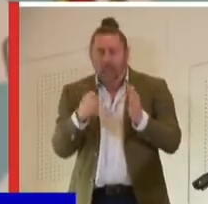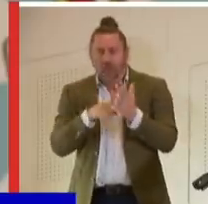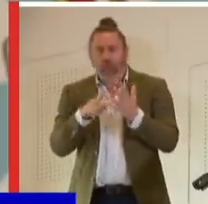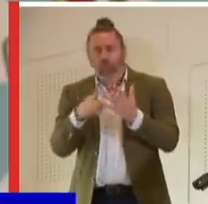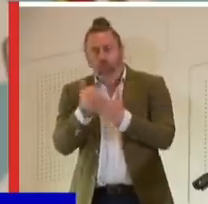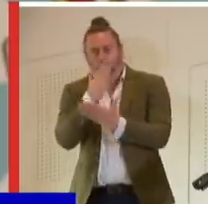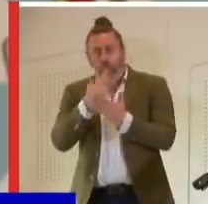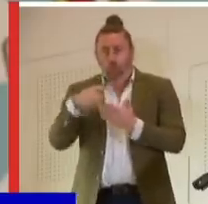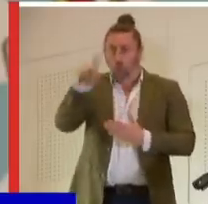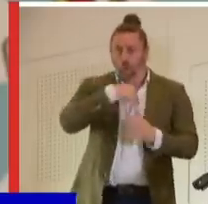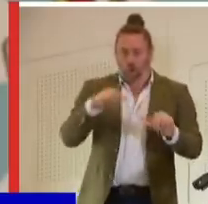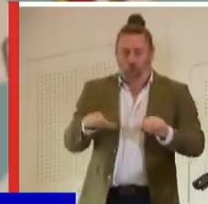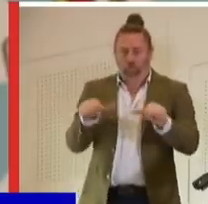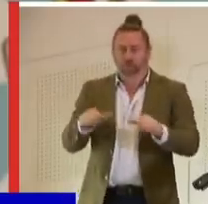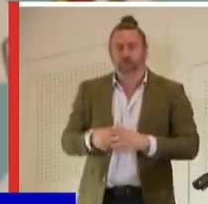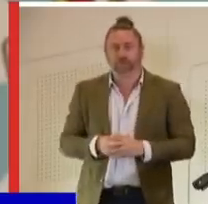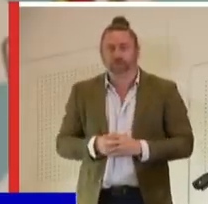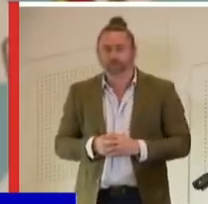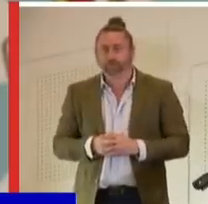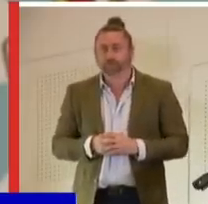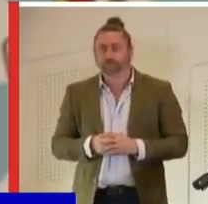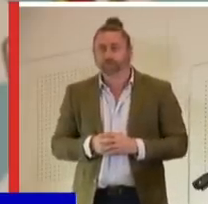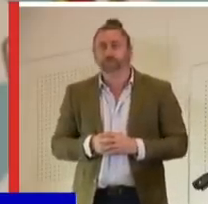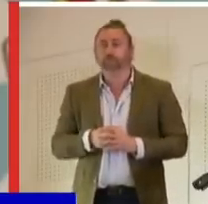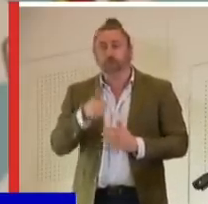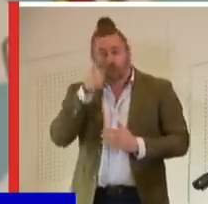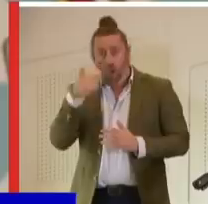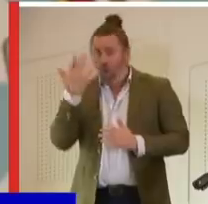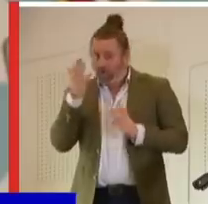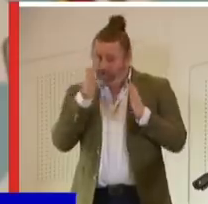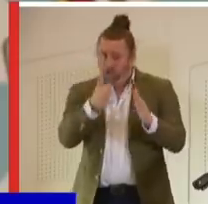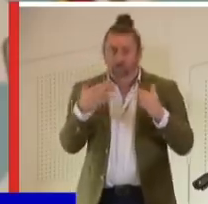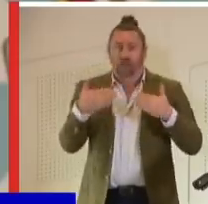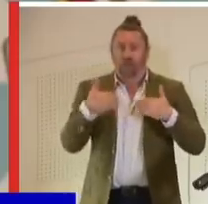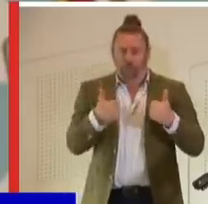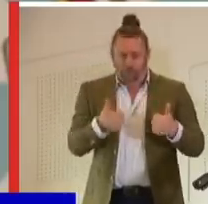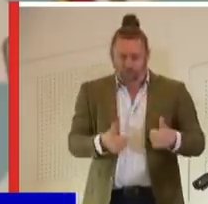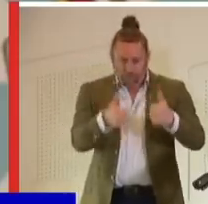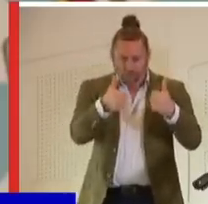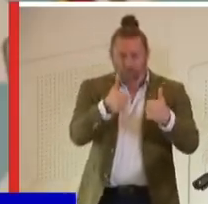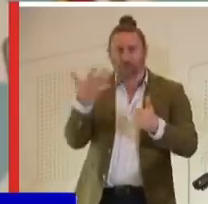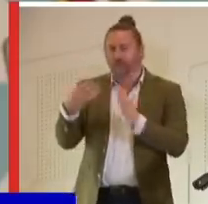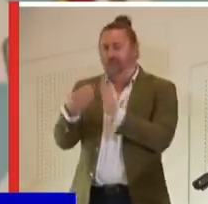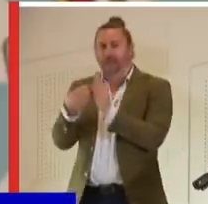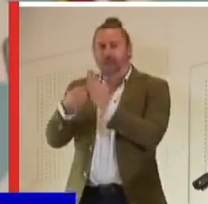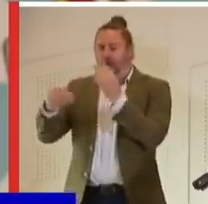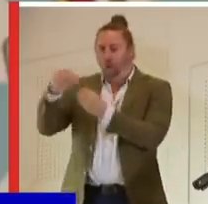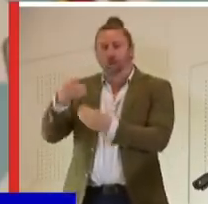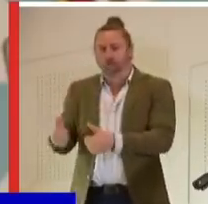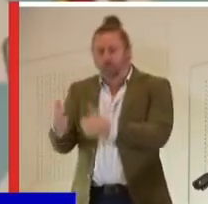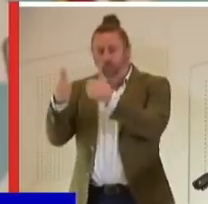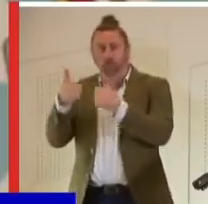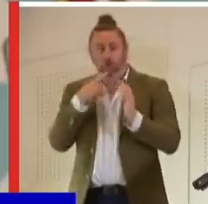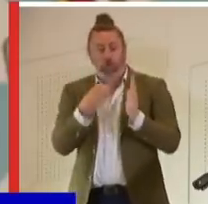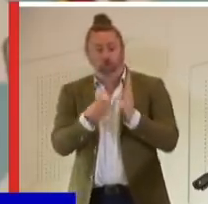this path. And don't forget too, because we've had that strong health response, our economy has been booming, and the Treasurer will talk a little bit about that.